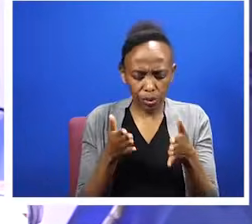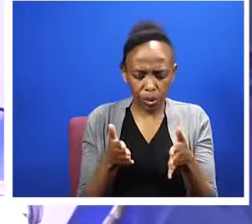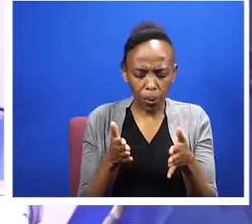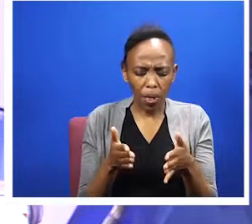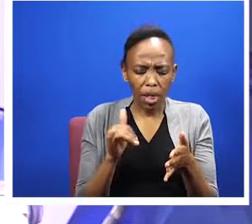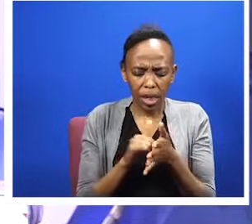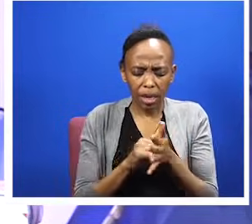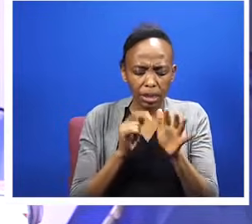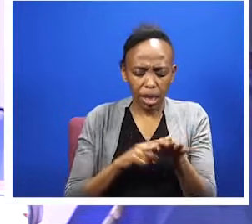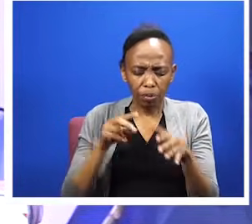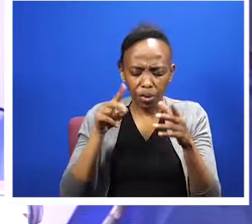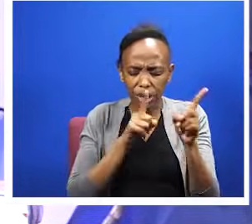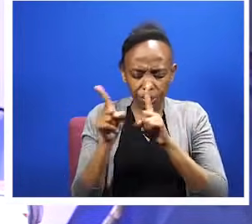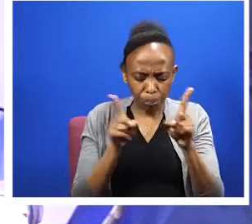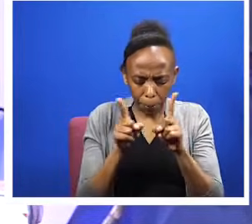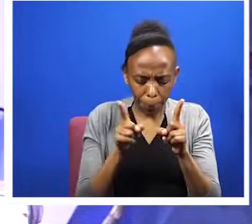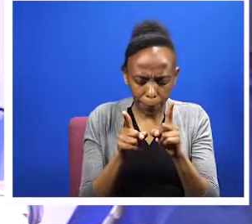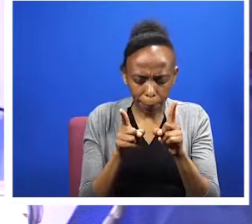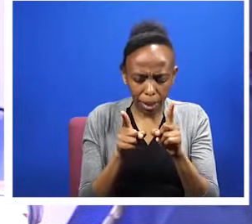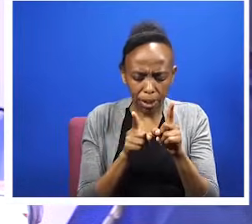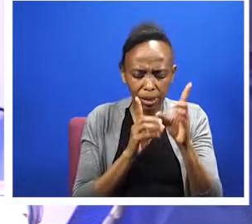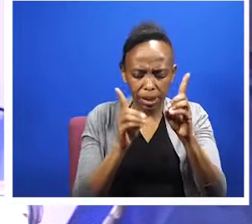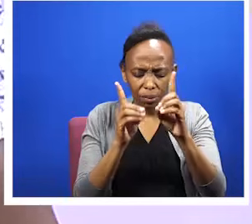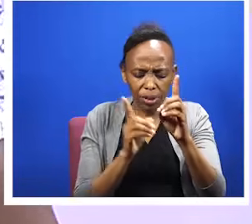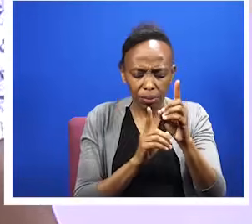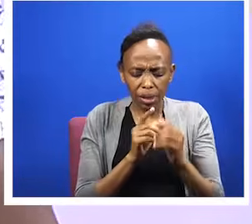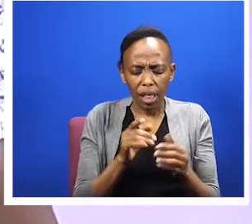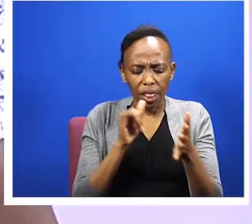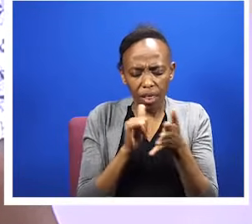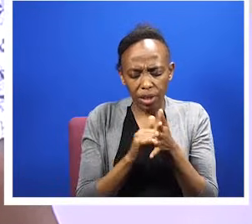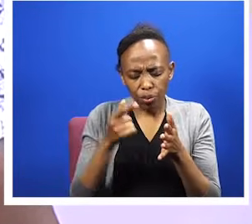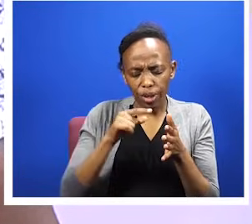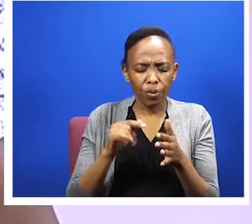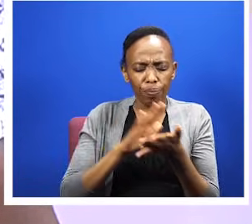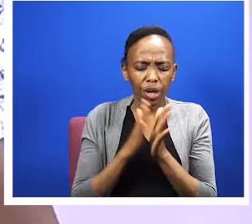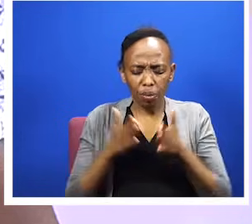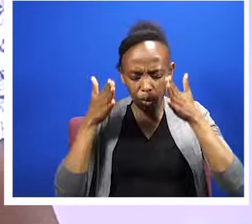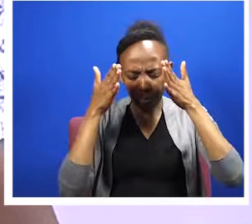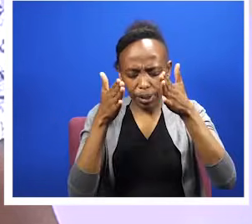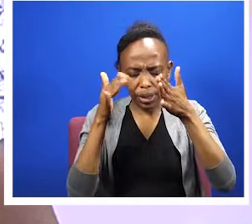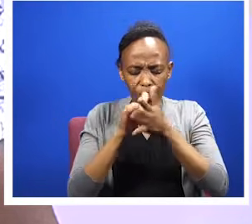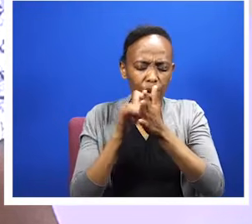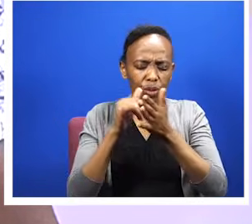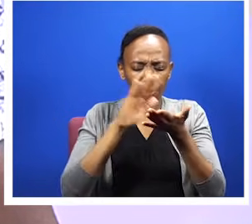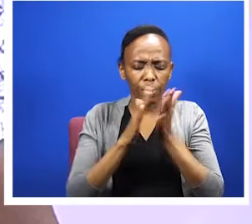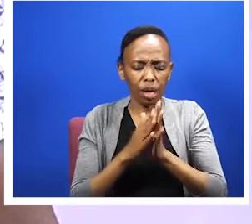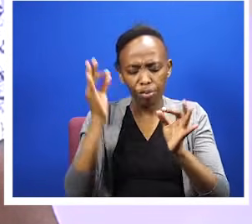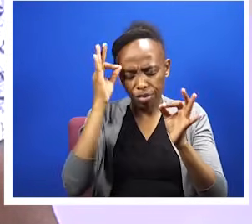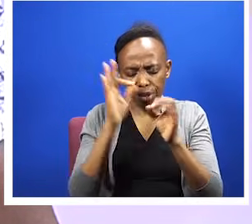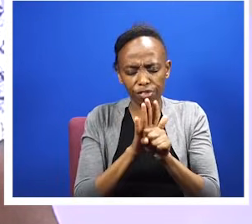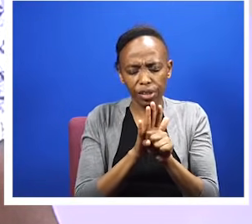that as we start this journey of the discipleship of safari, that we are going to be committed, that you're going to be faithful in